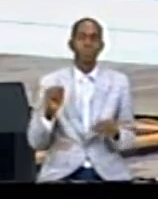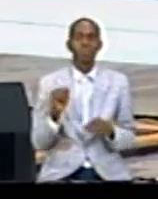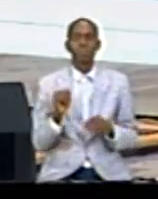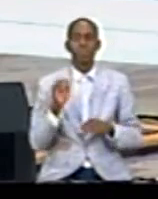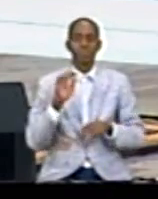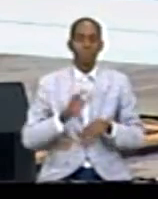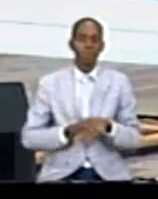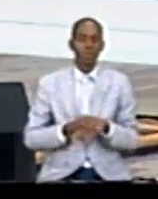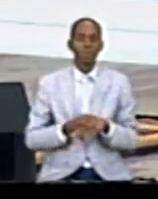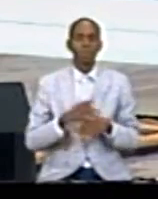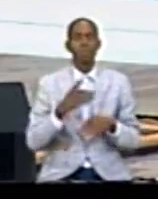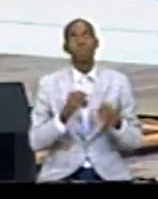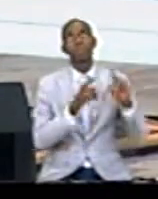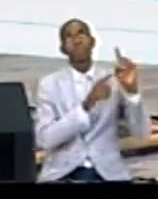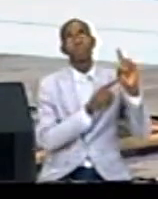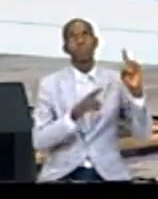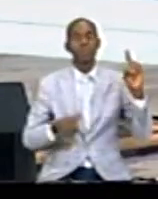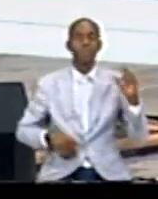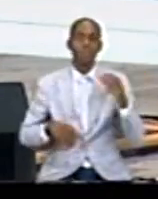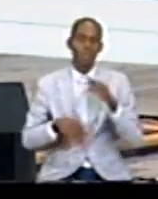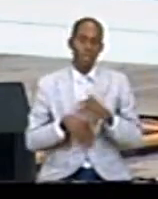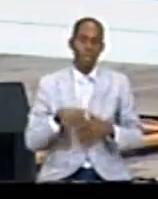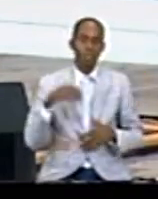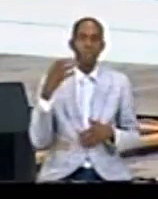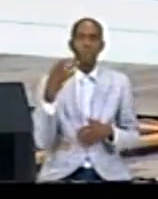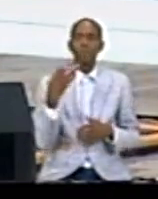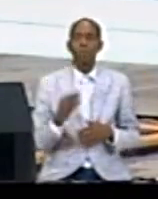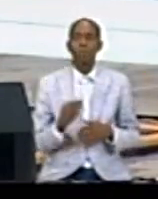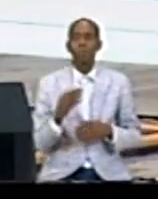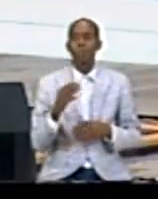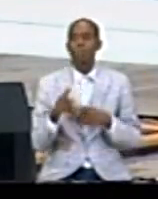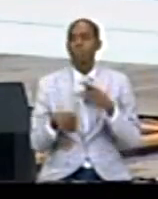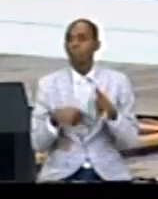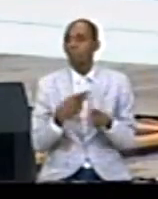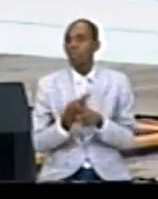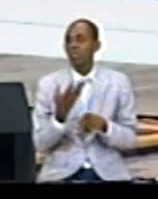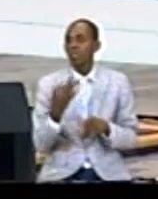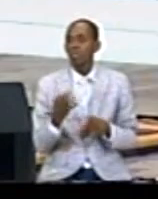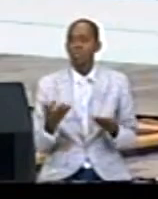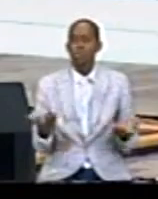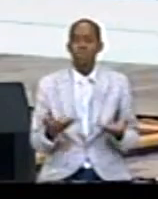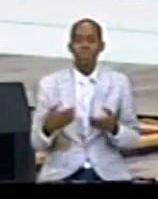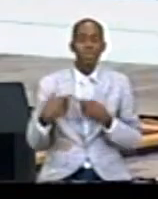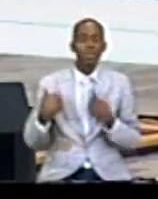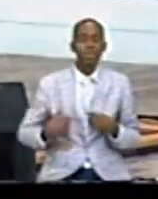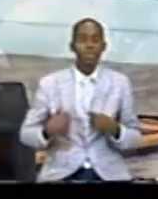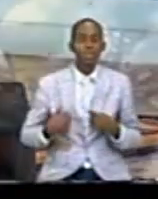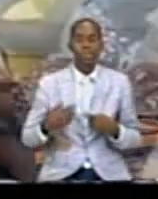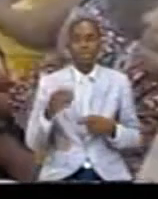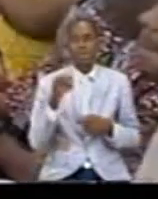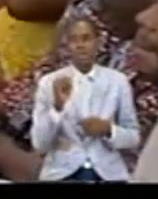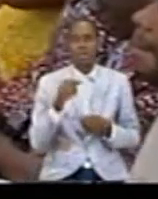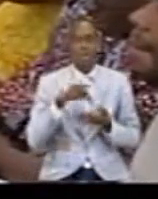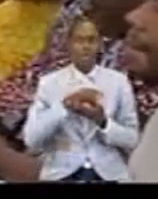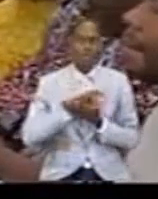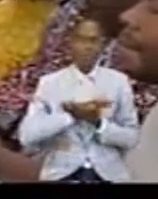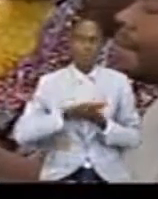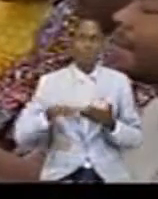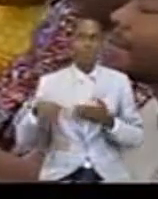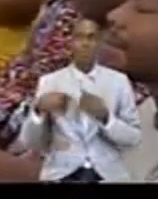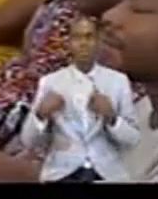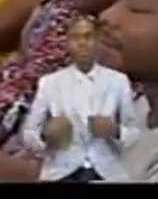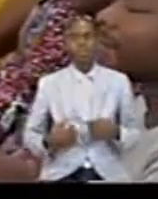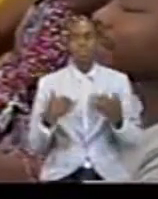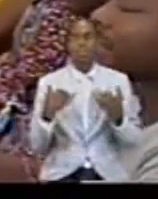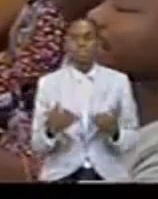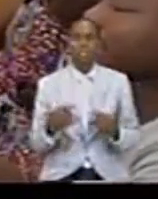on the Lord out of what kind of heart? A pure heart. We come to